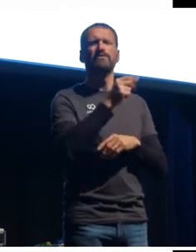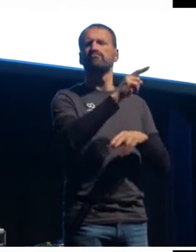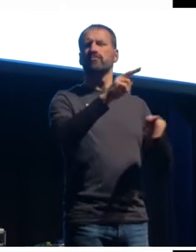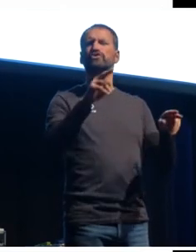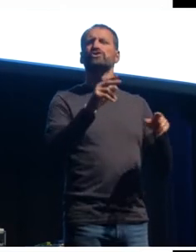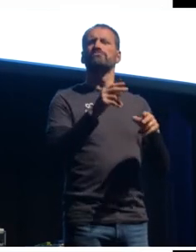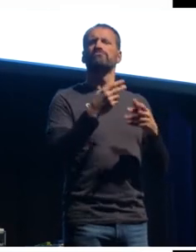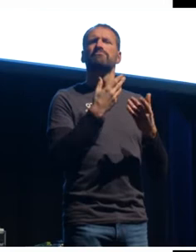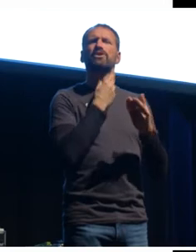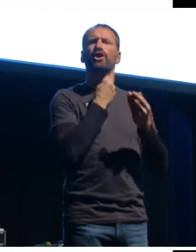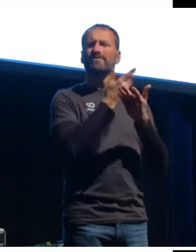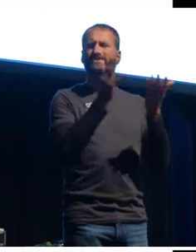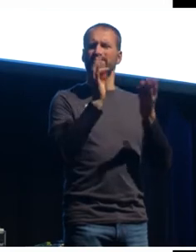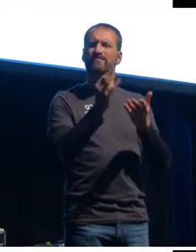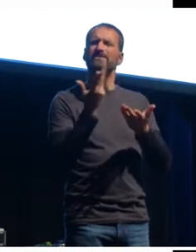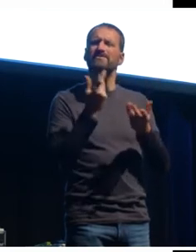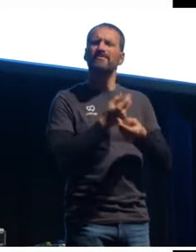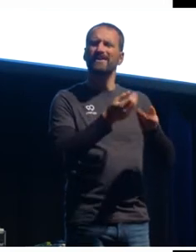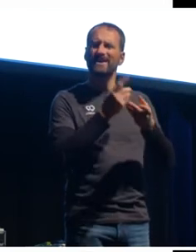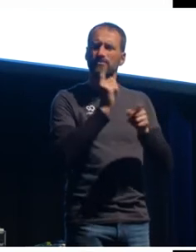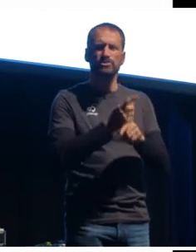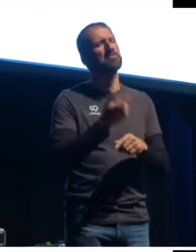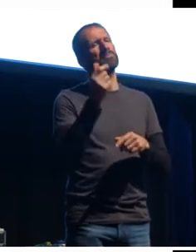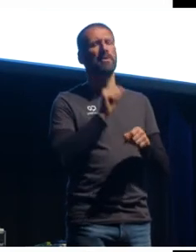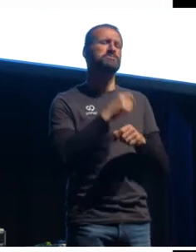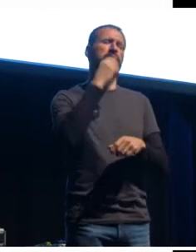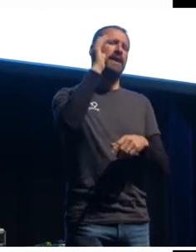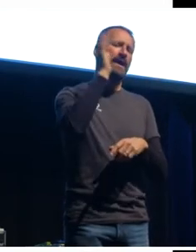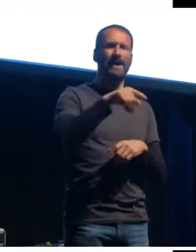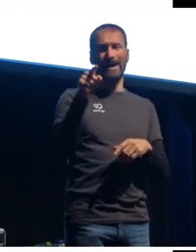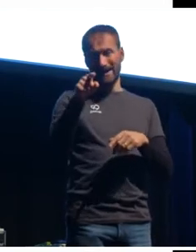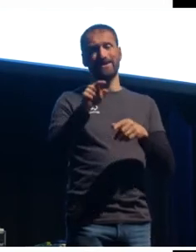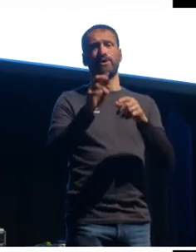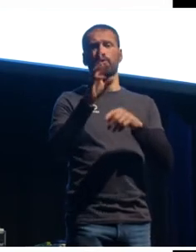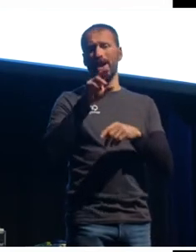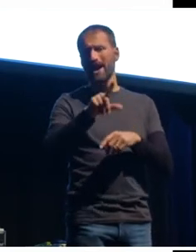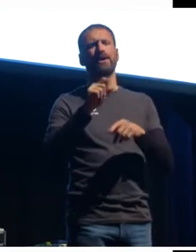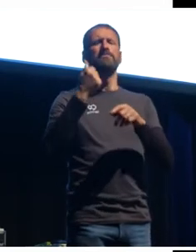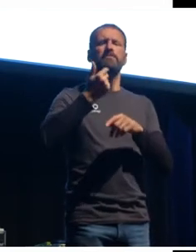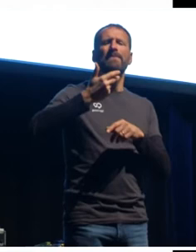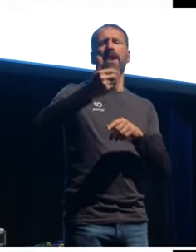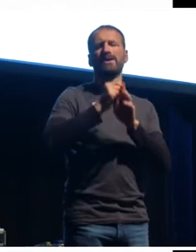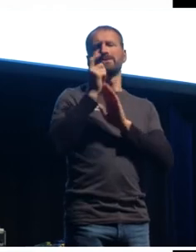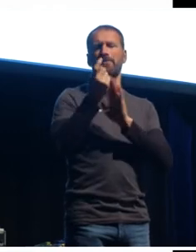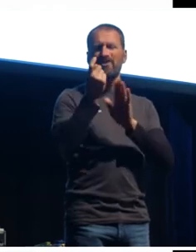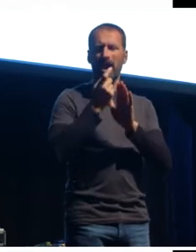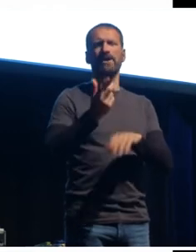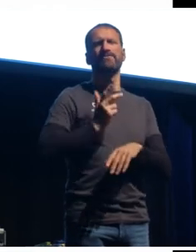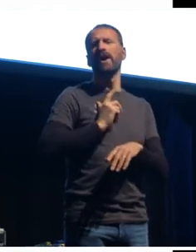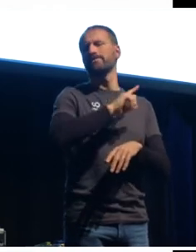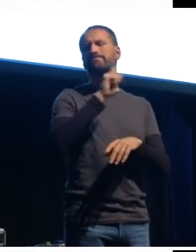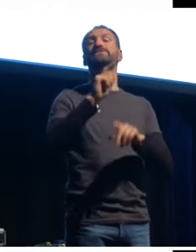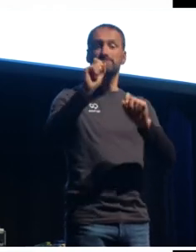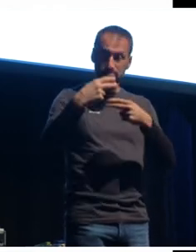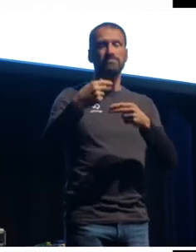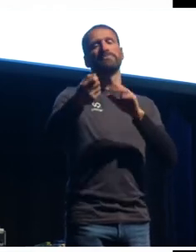solve for that problem. You just fetch that URL multiple times, and you get the quickest response back, and then you show it. But I think we can do a